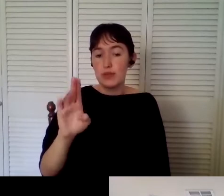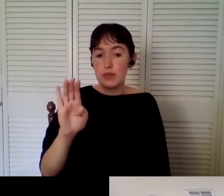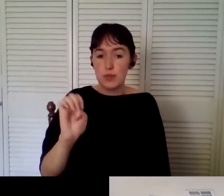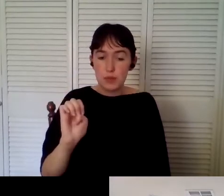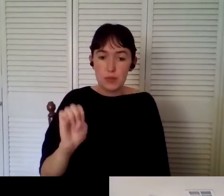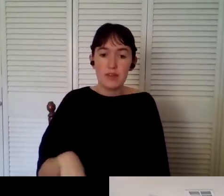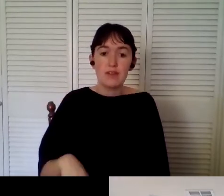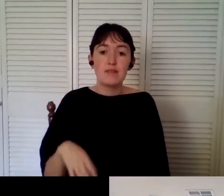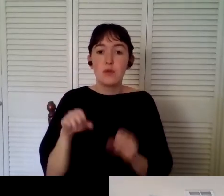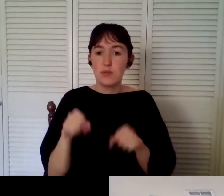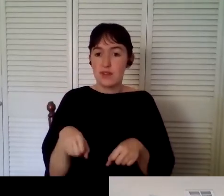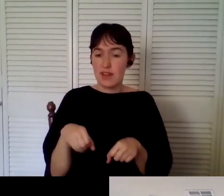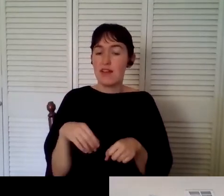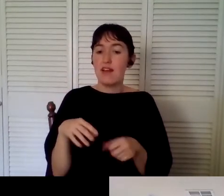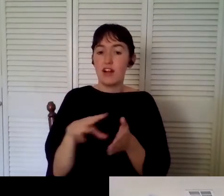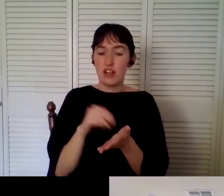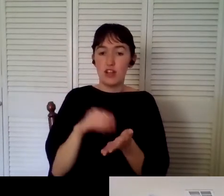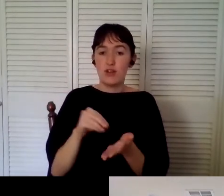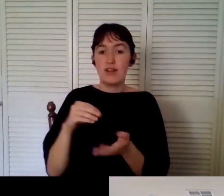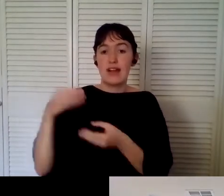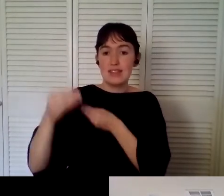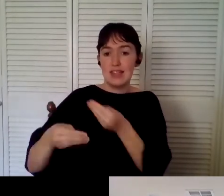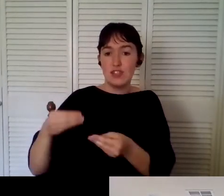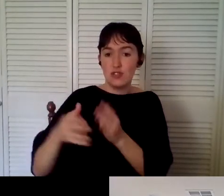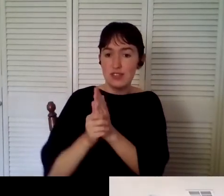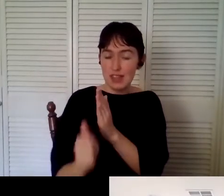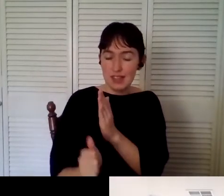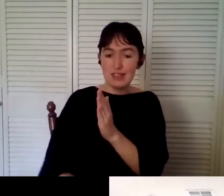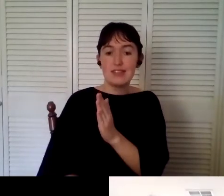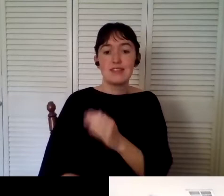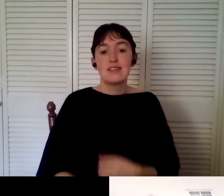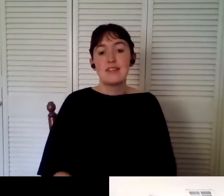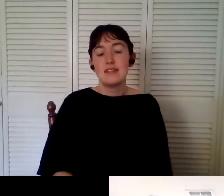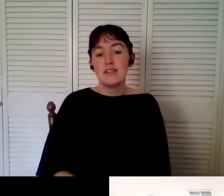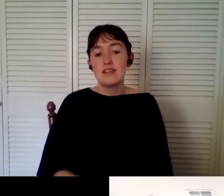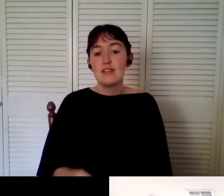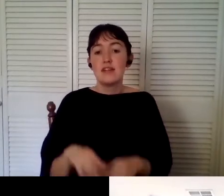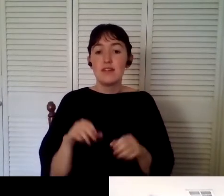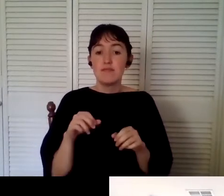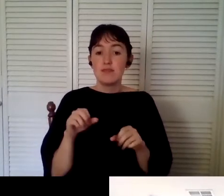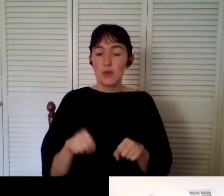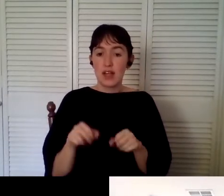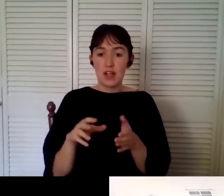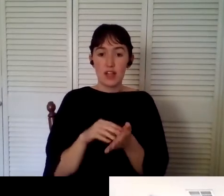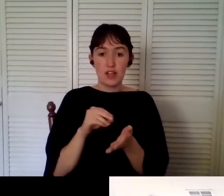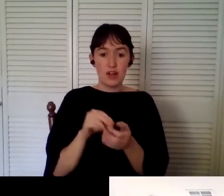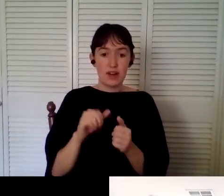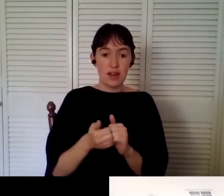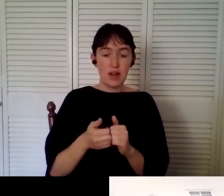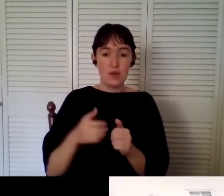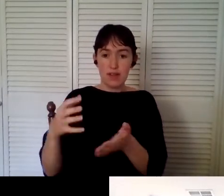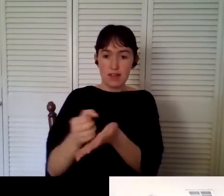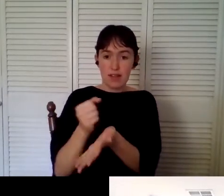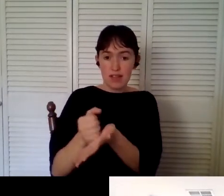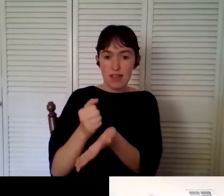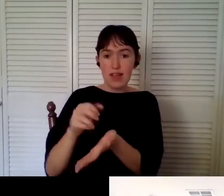skills. And I think one of the basic things to start with is like learning how to collect fibers and process them,